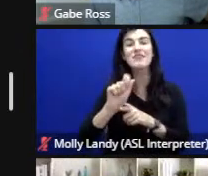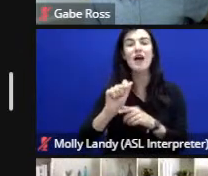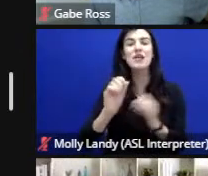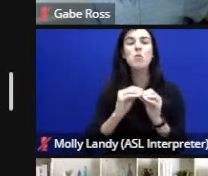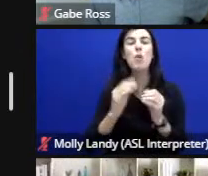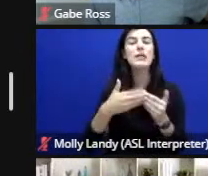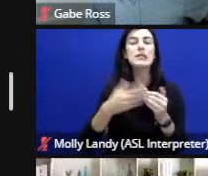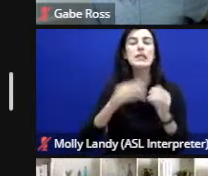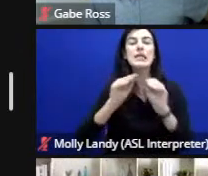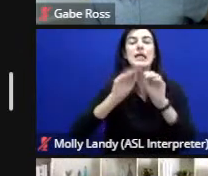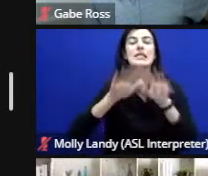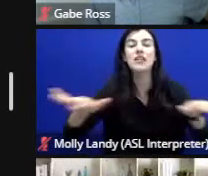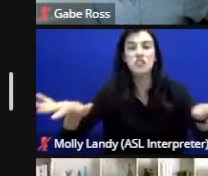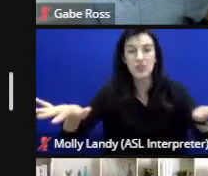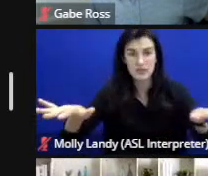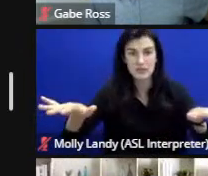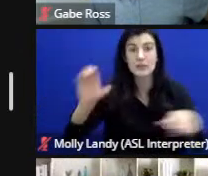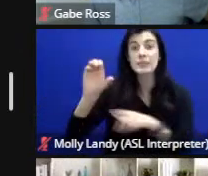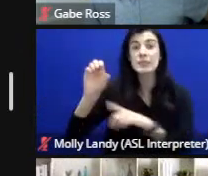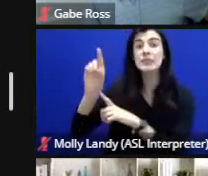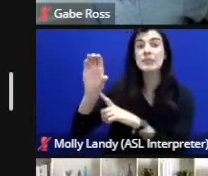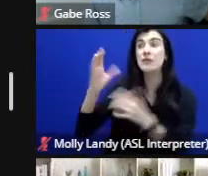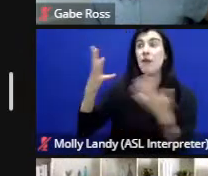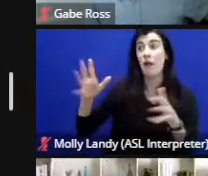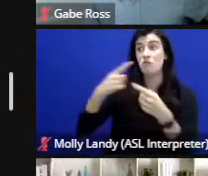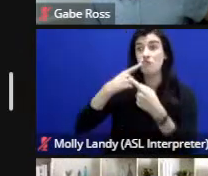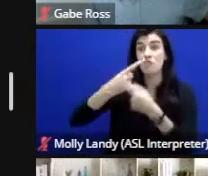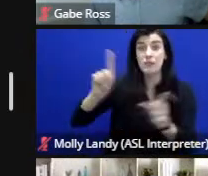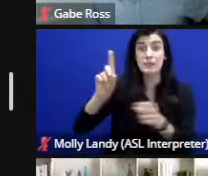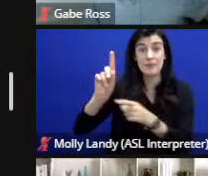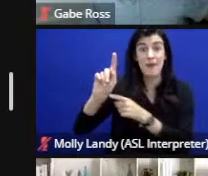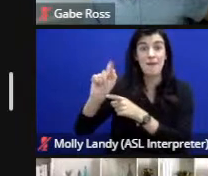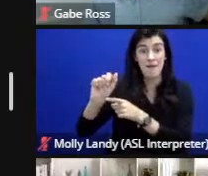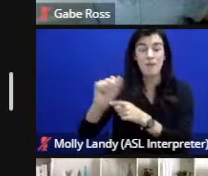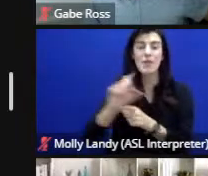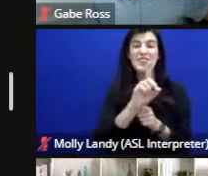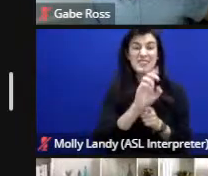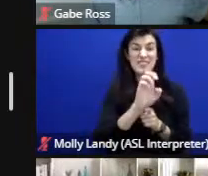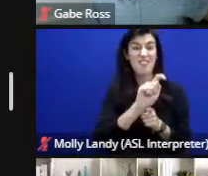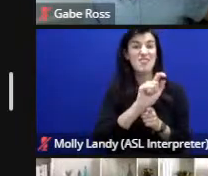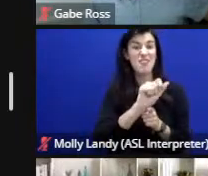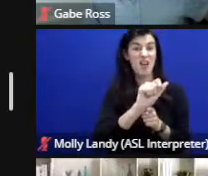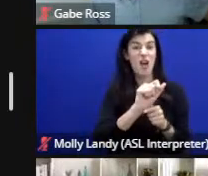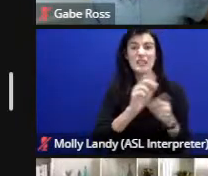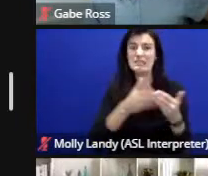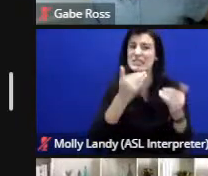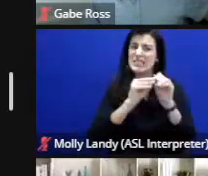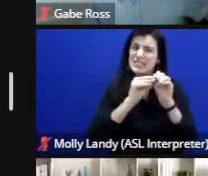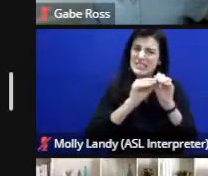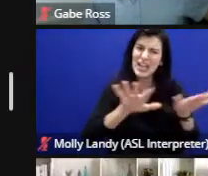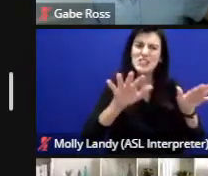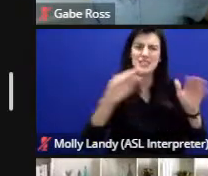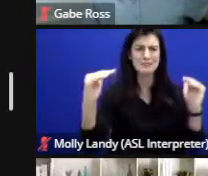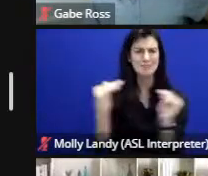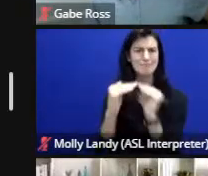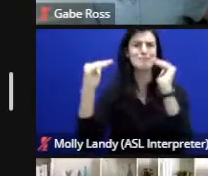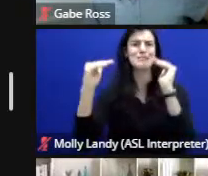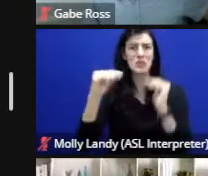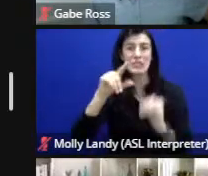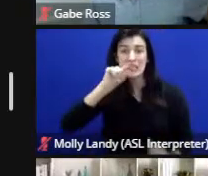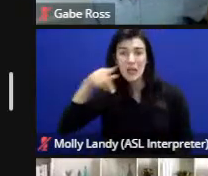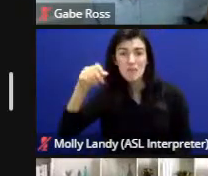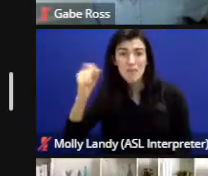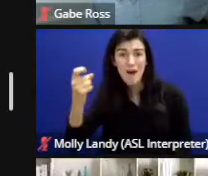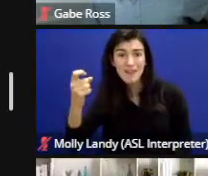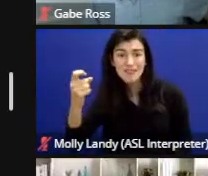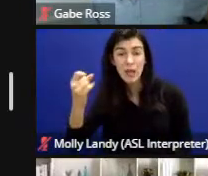that indicated that it's as contagious as chickenpox is, which is fairly contagious. If